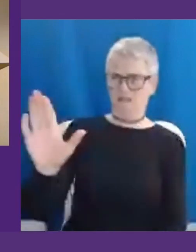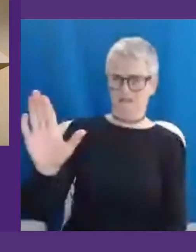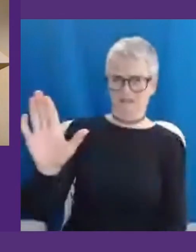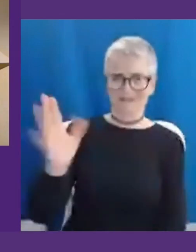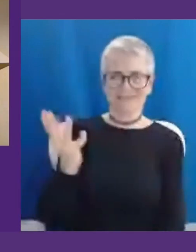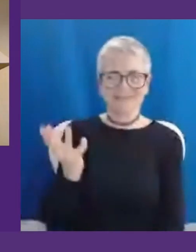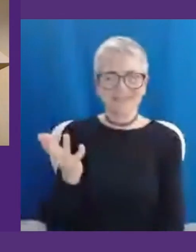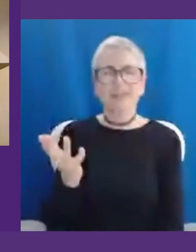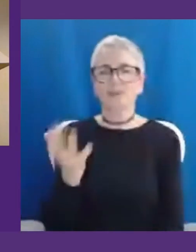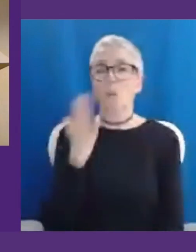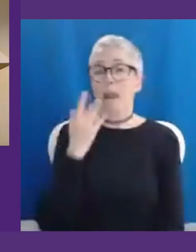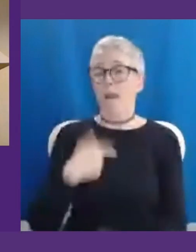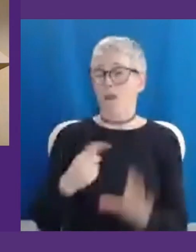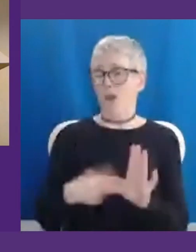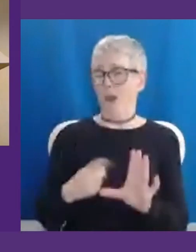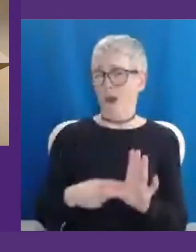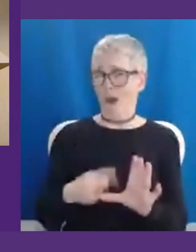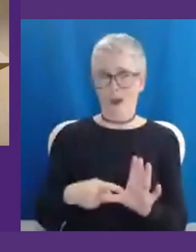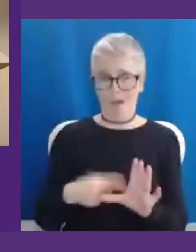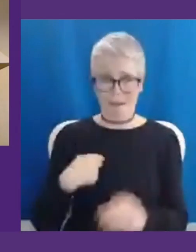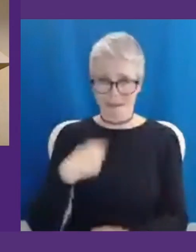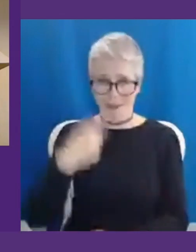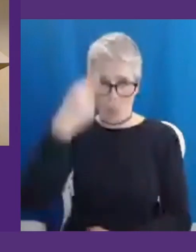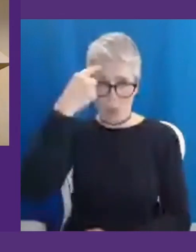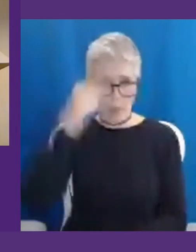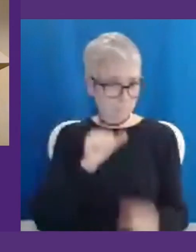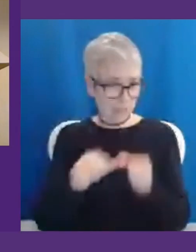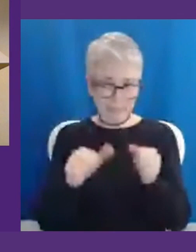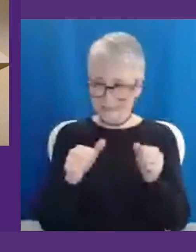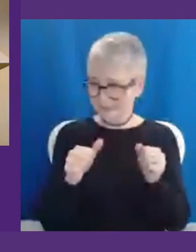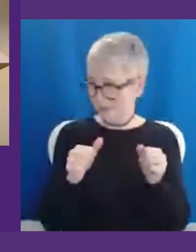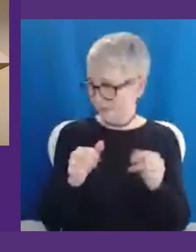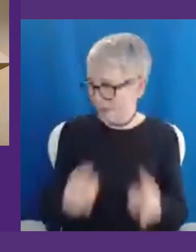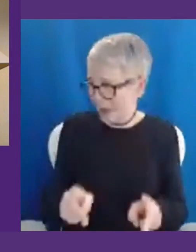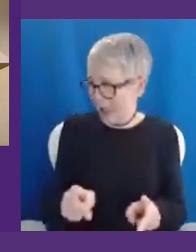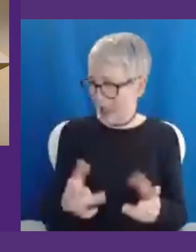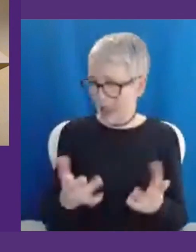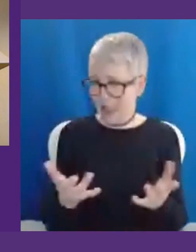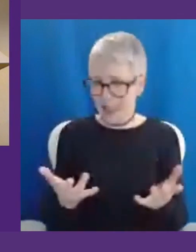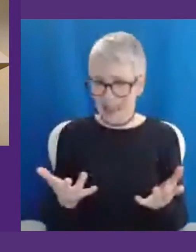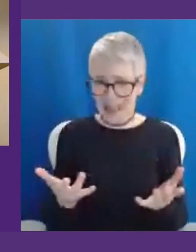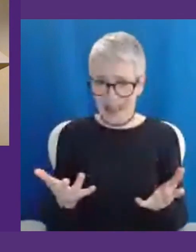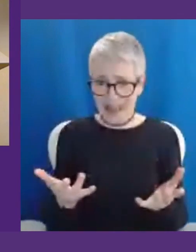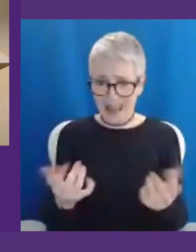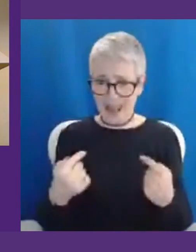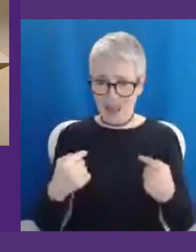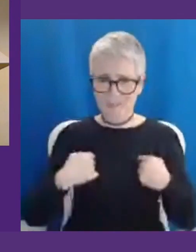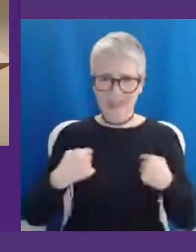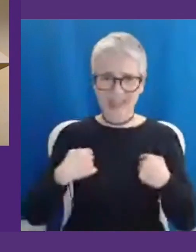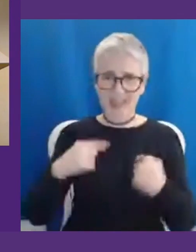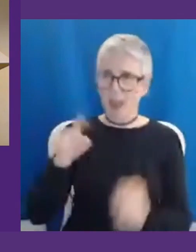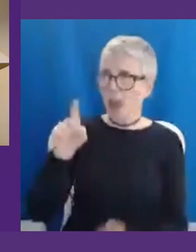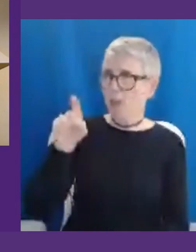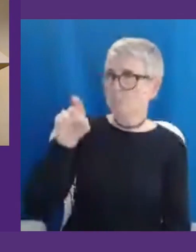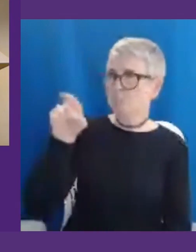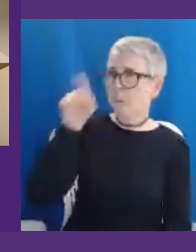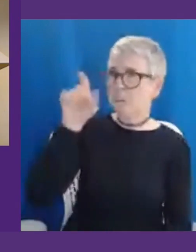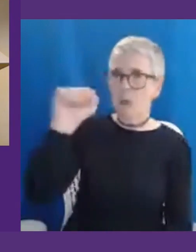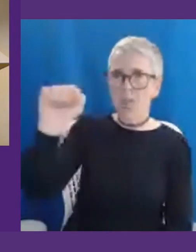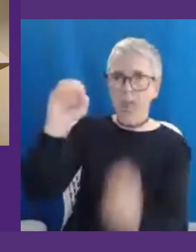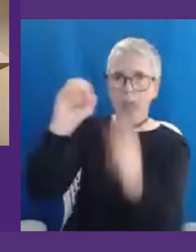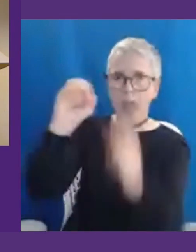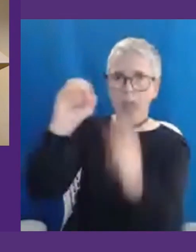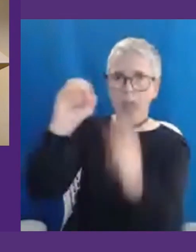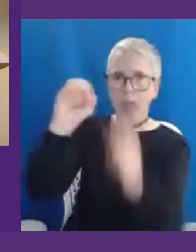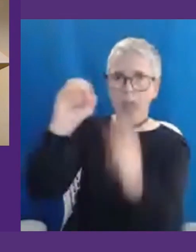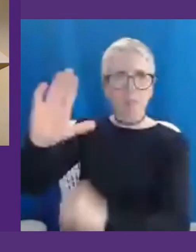way to kind of this pity bubble was to be funny. So I developed a very